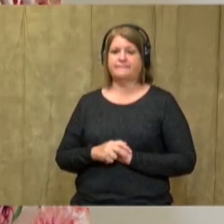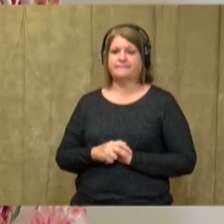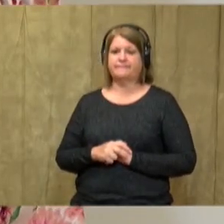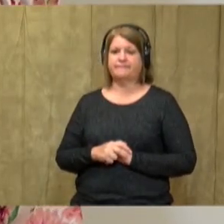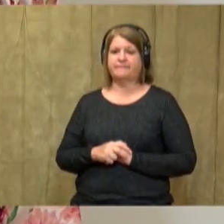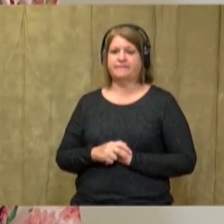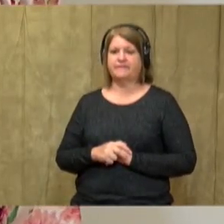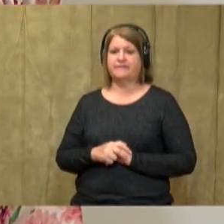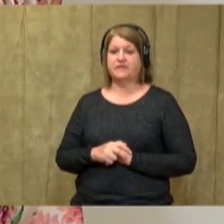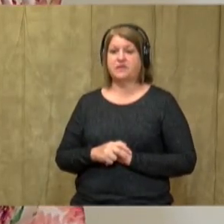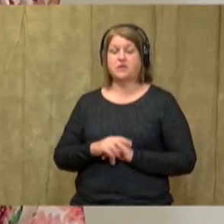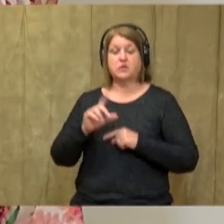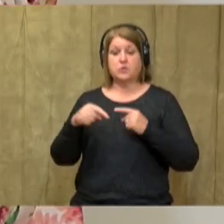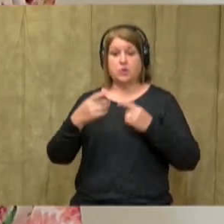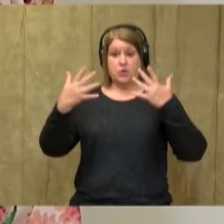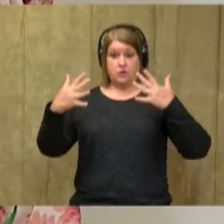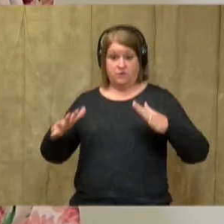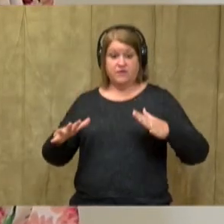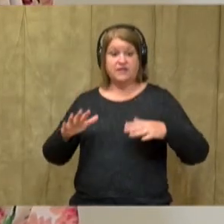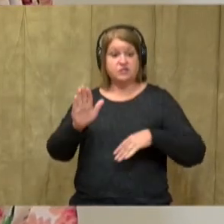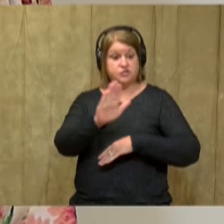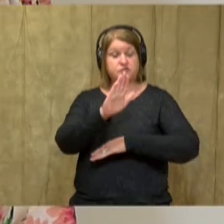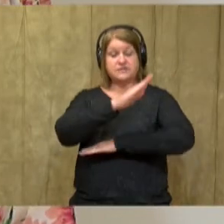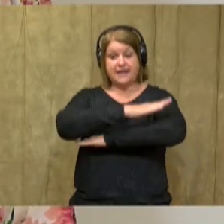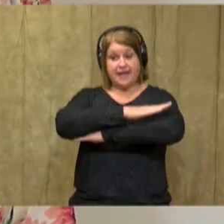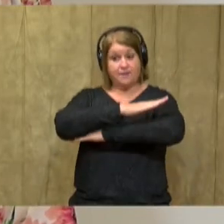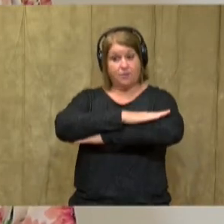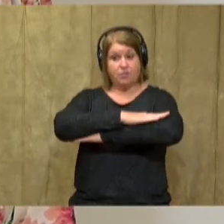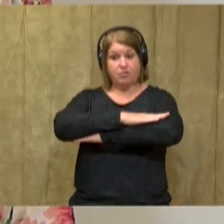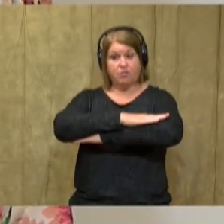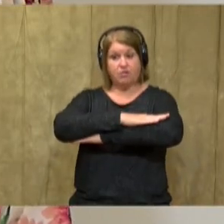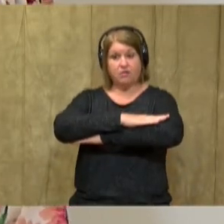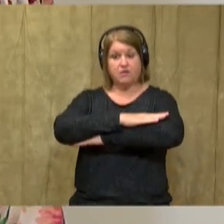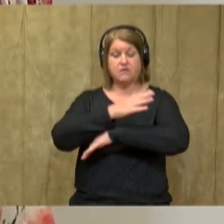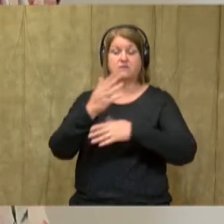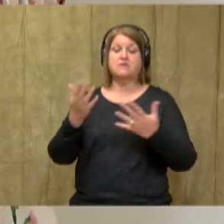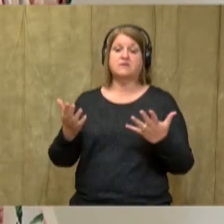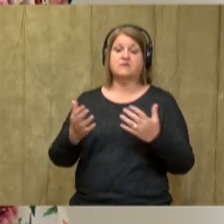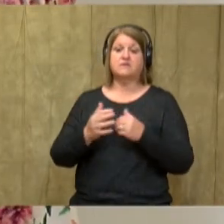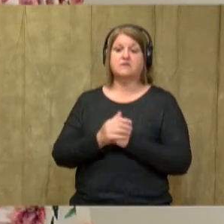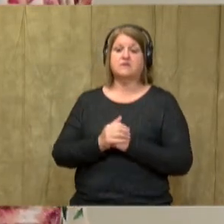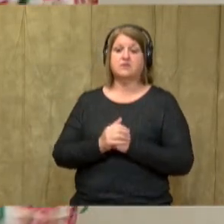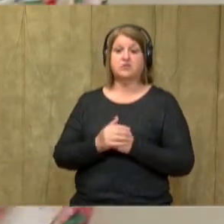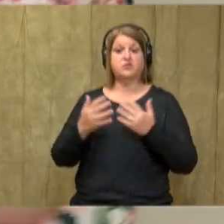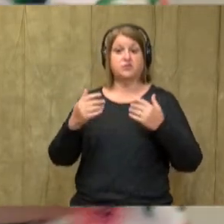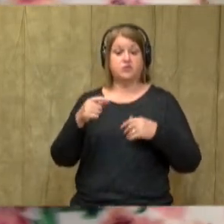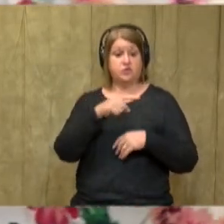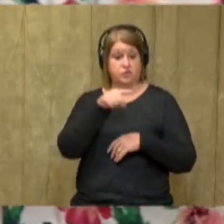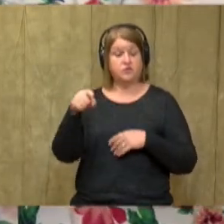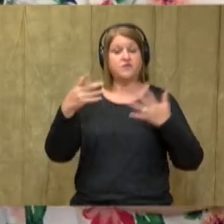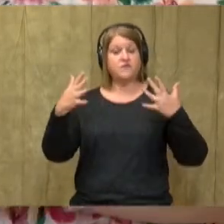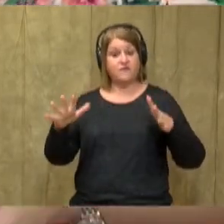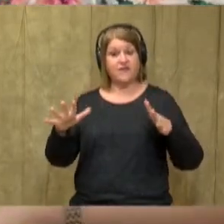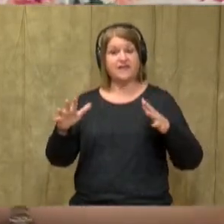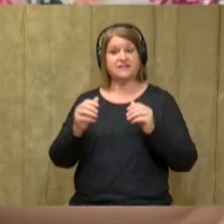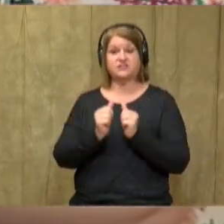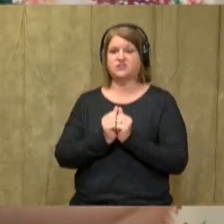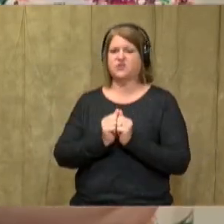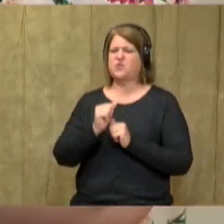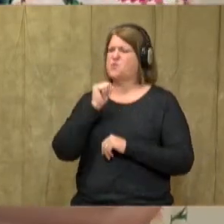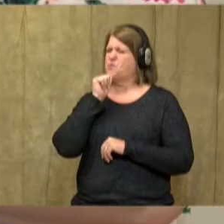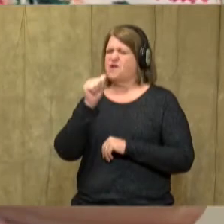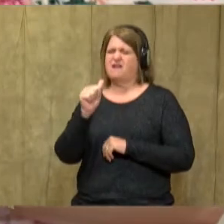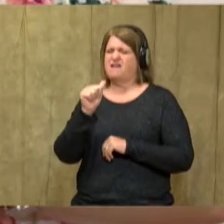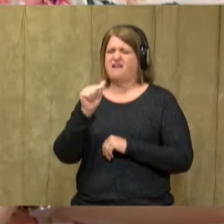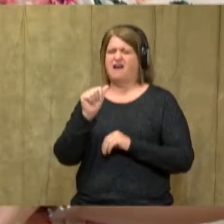All right, after you finish this table and your tablecloth, you're done with your still life. We're not going to